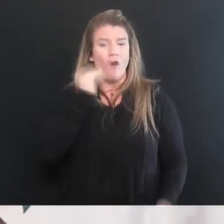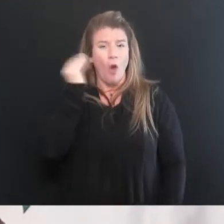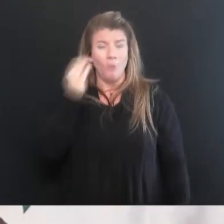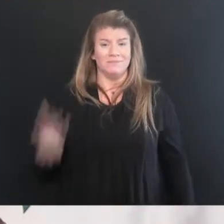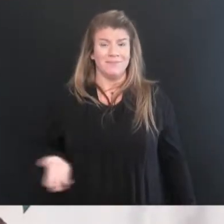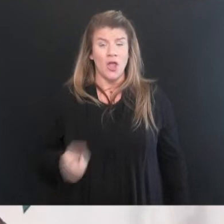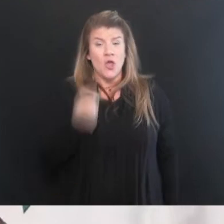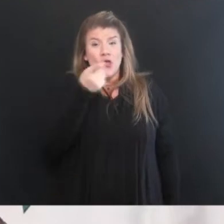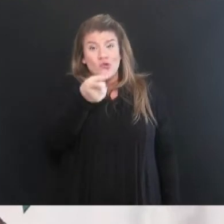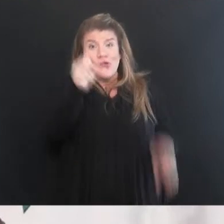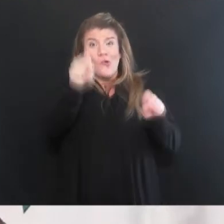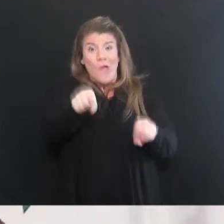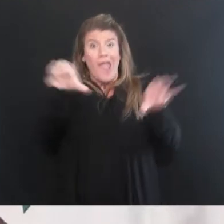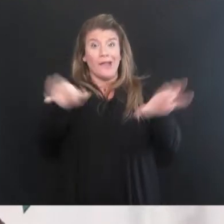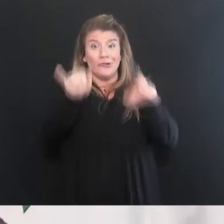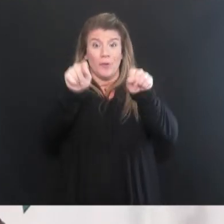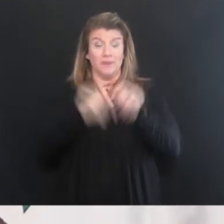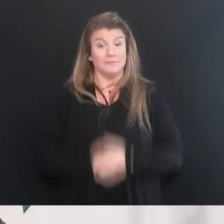do it.